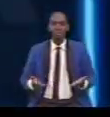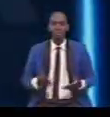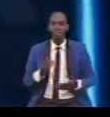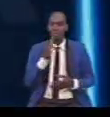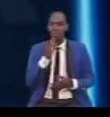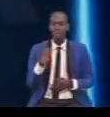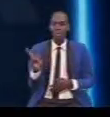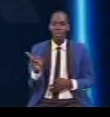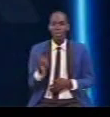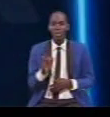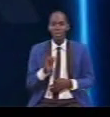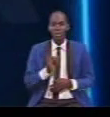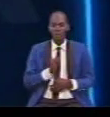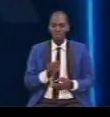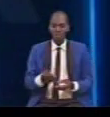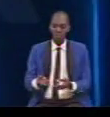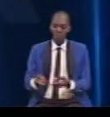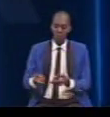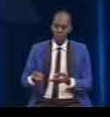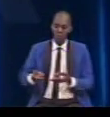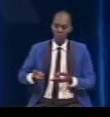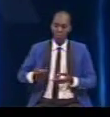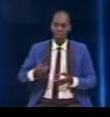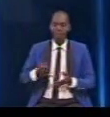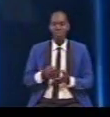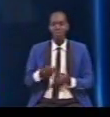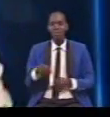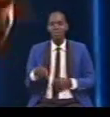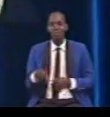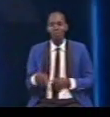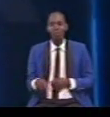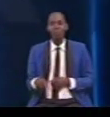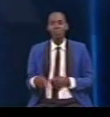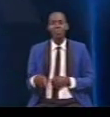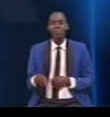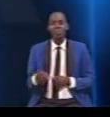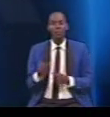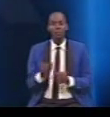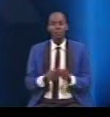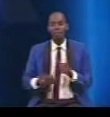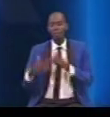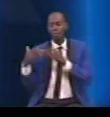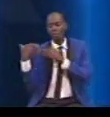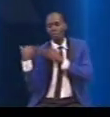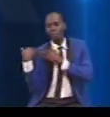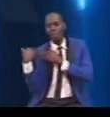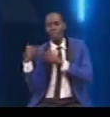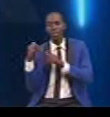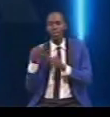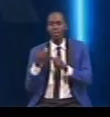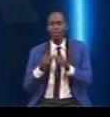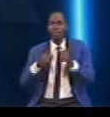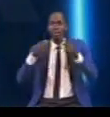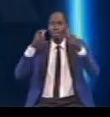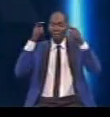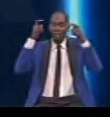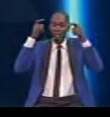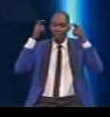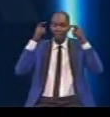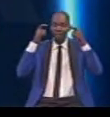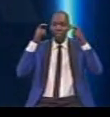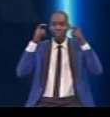Here is where I lay it down, every burden, every